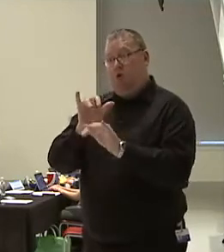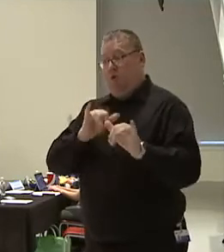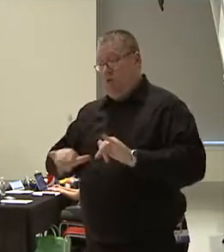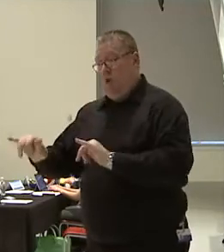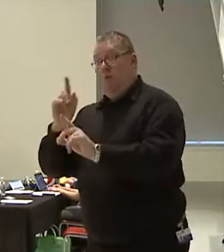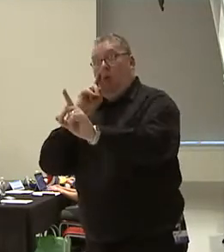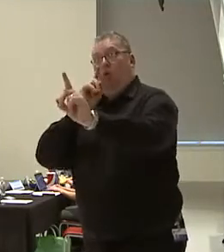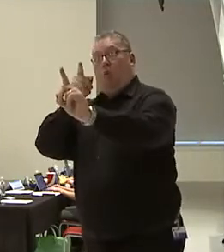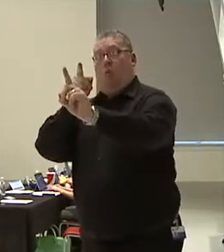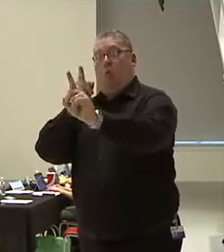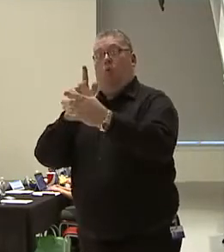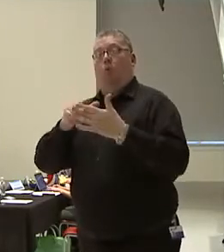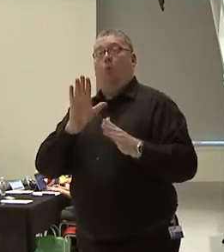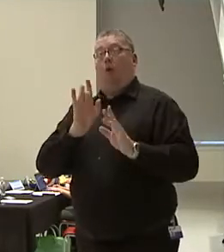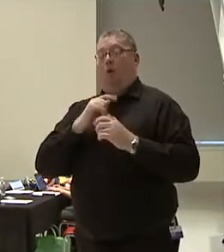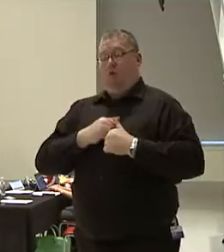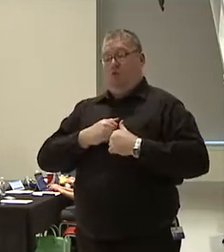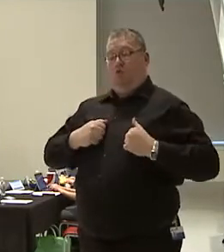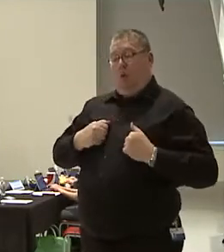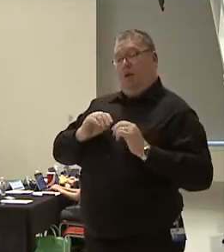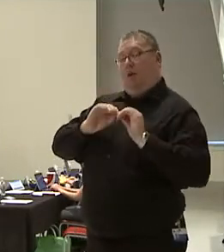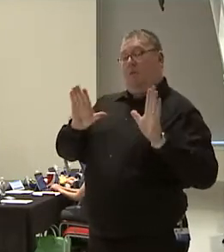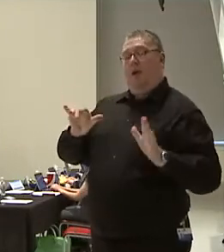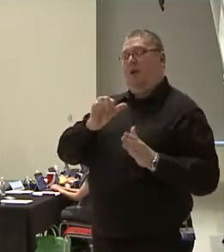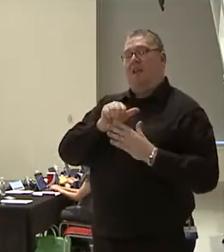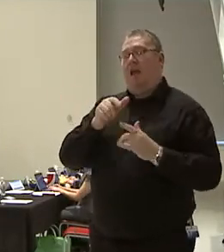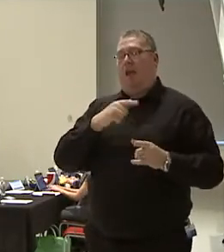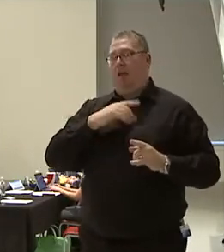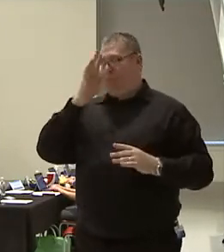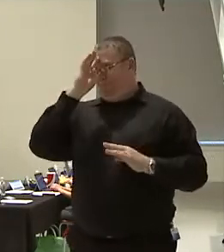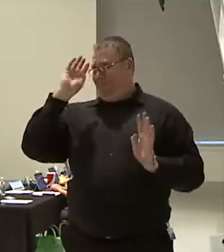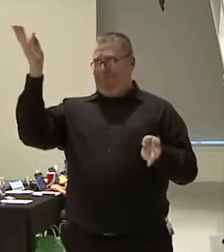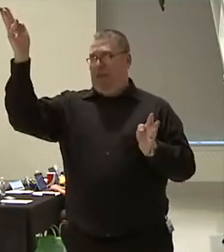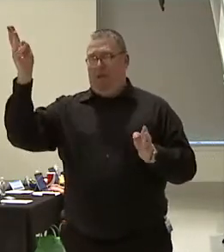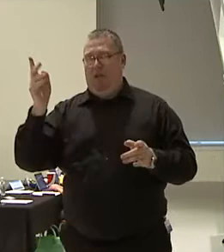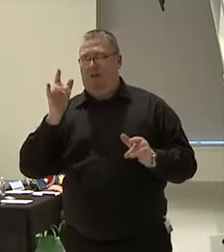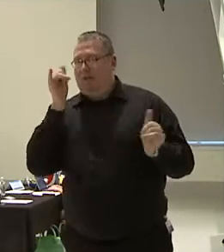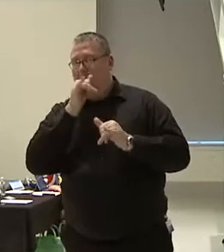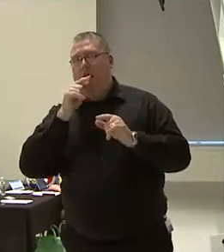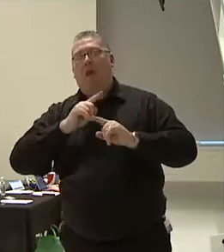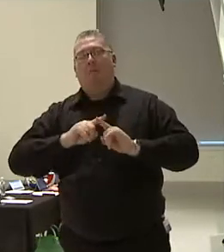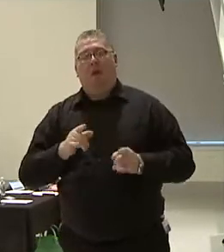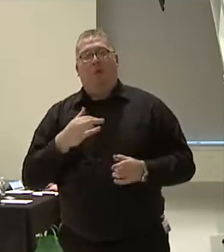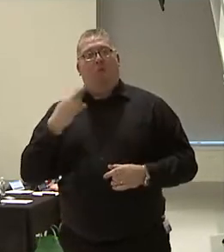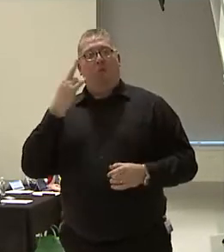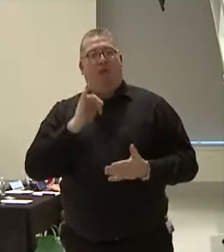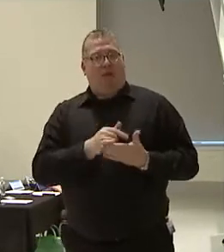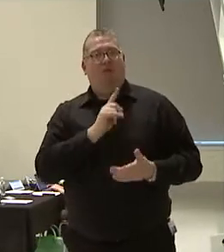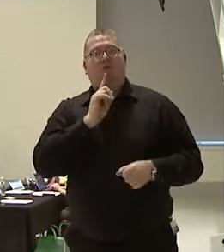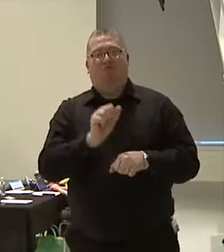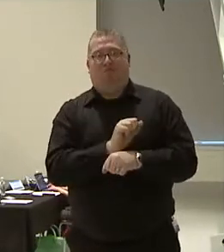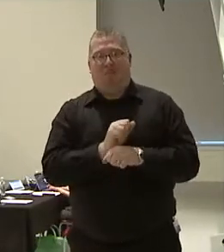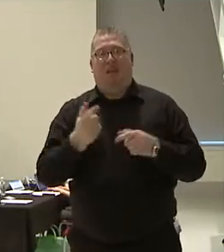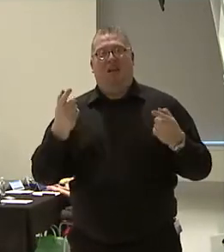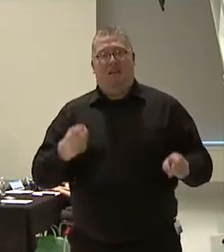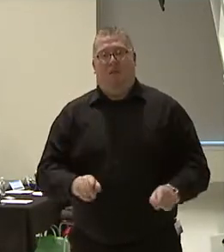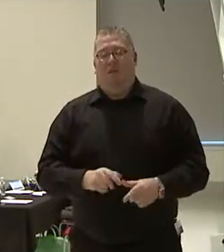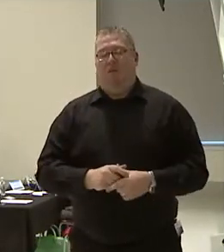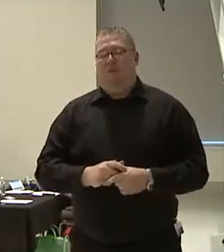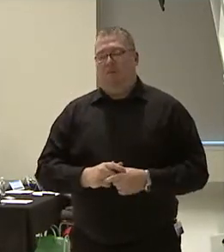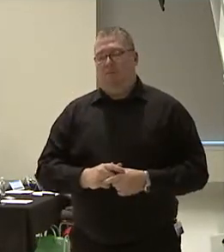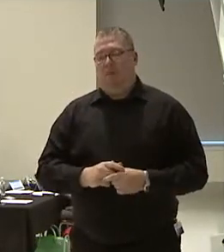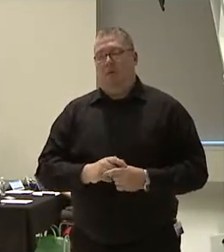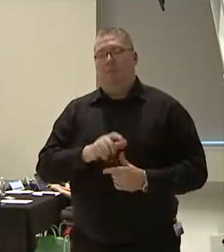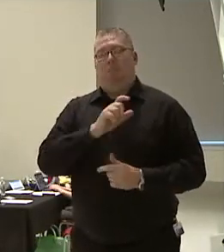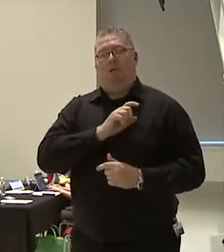towards a future where transparency is no longer a laughable concept when it comes to law enforcement, where communities can trust the information coming out of police